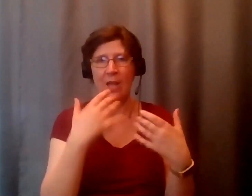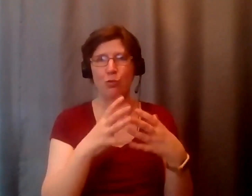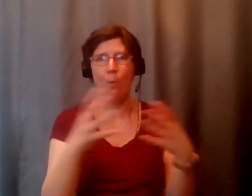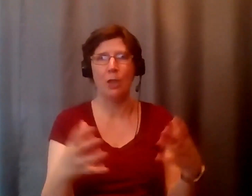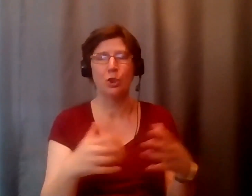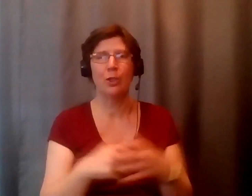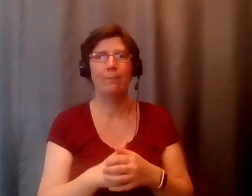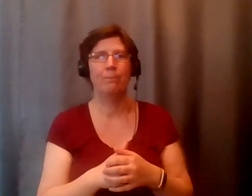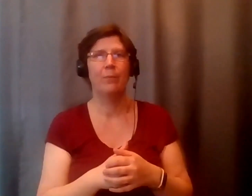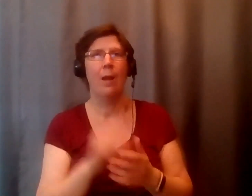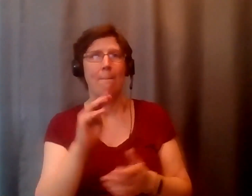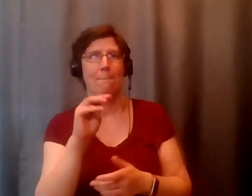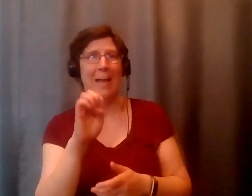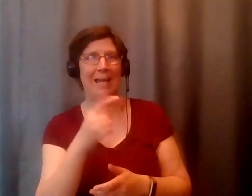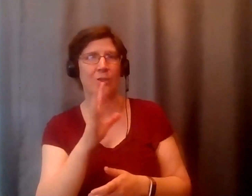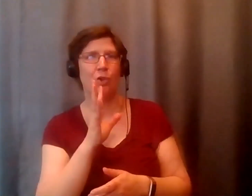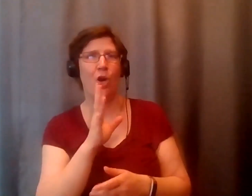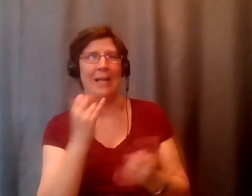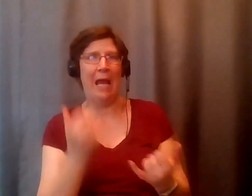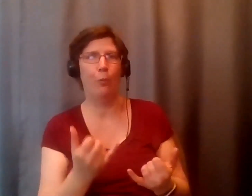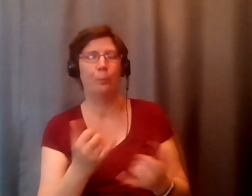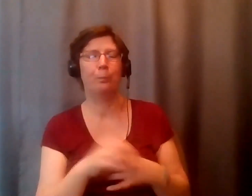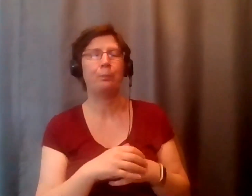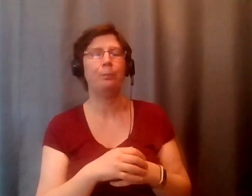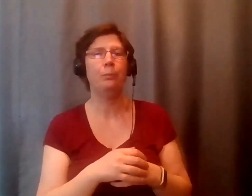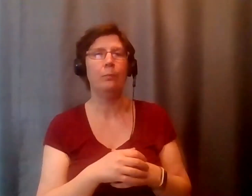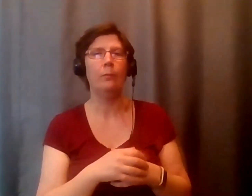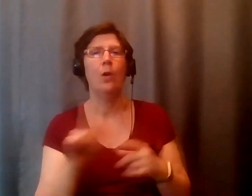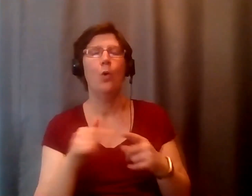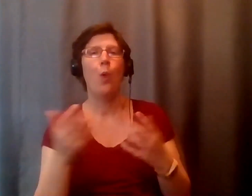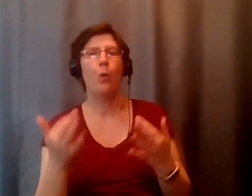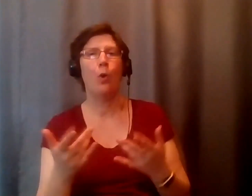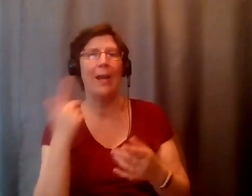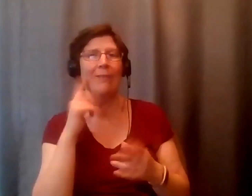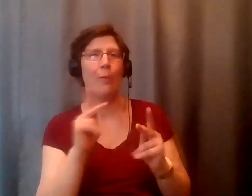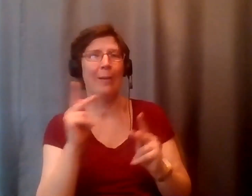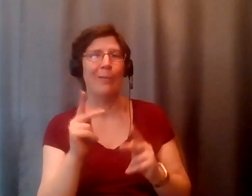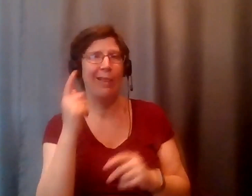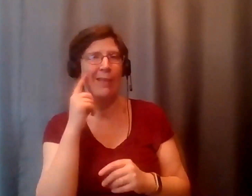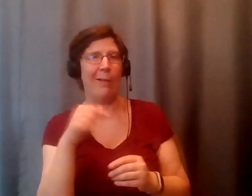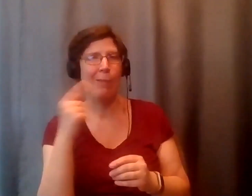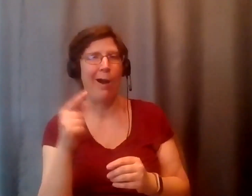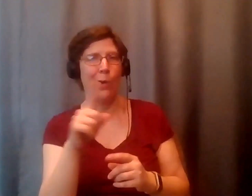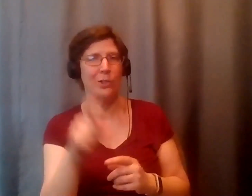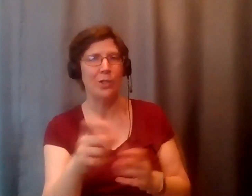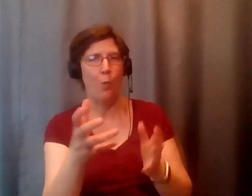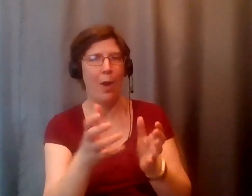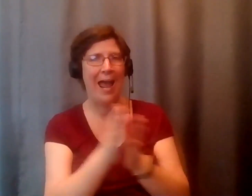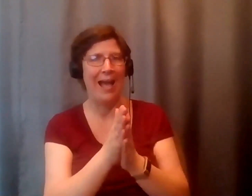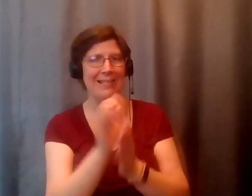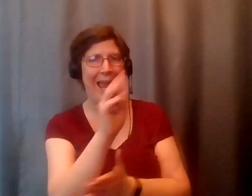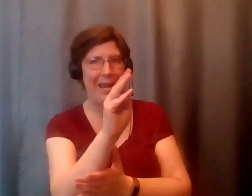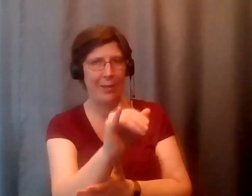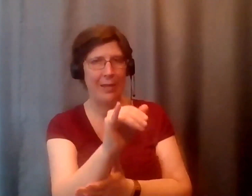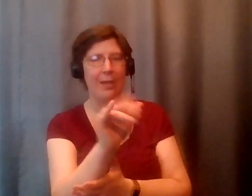This is Meg. While we're waiting for folks to think about questions, I guess I wanted to ask Amy and Nafia, since you